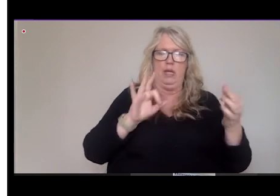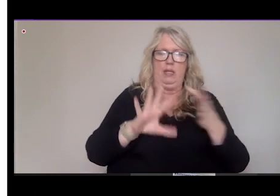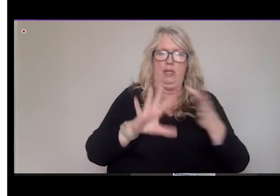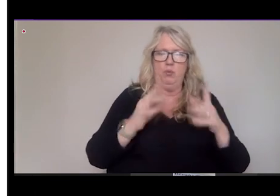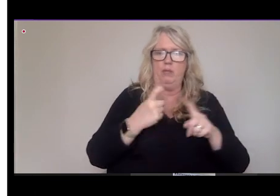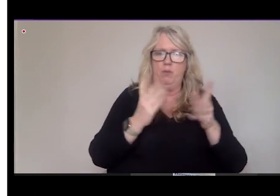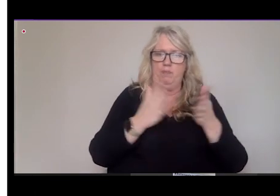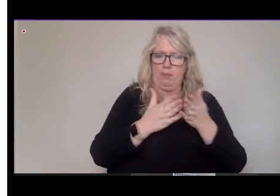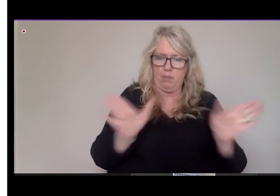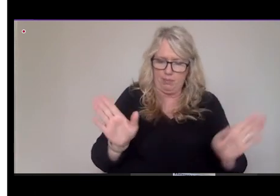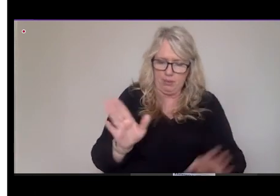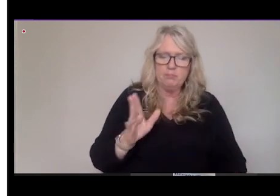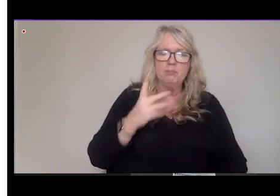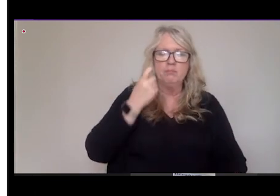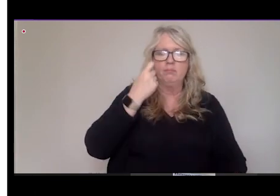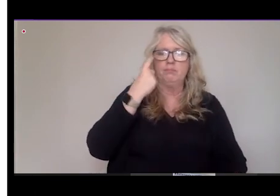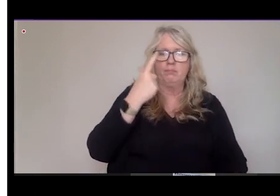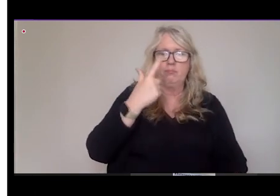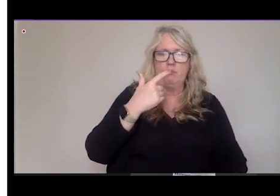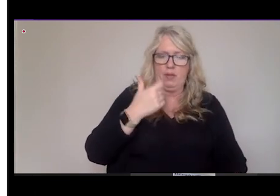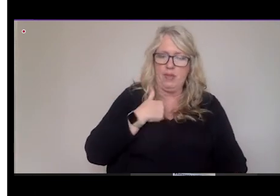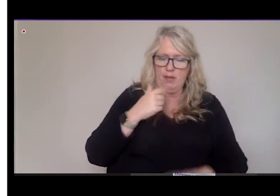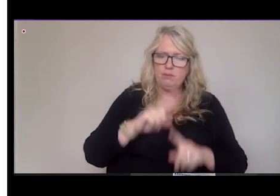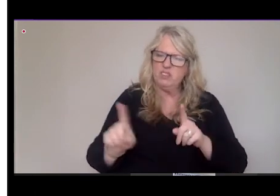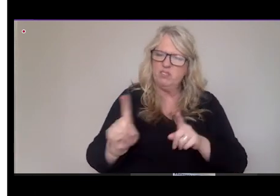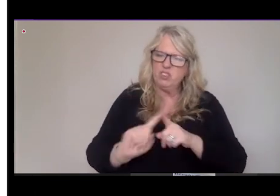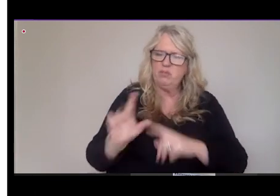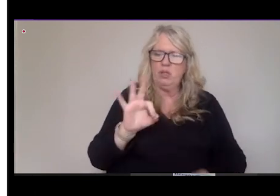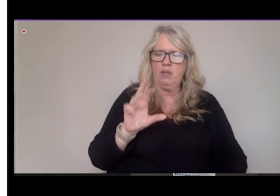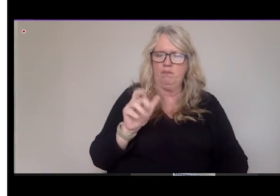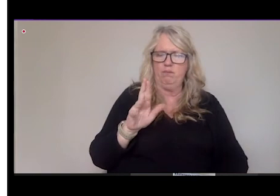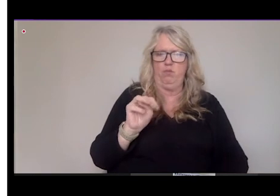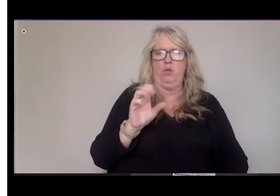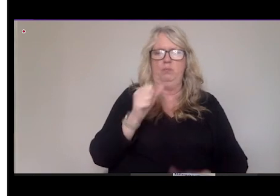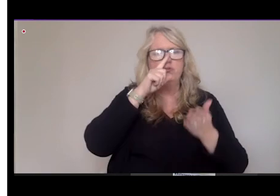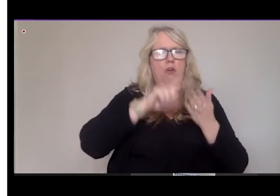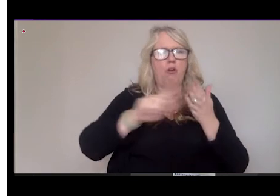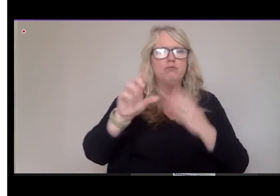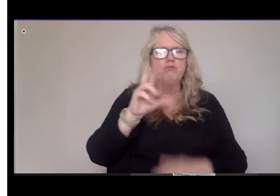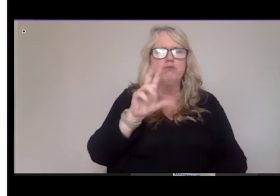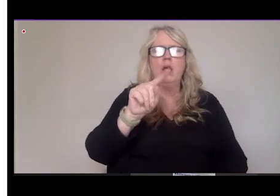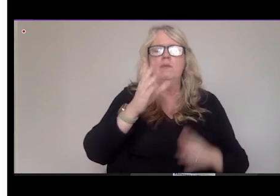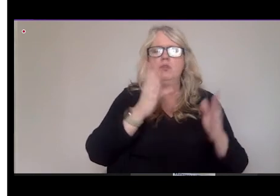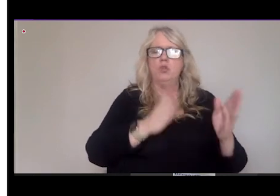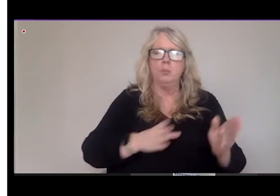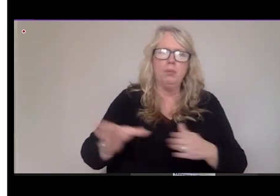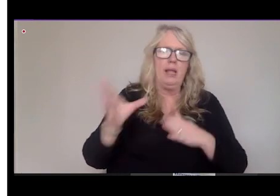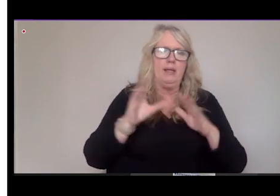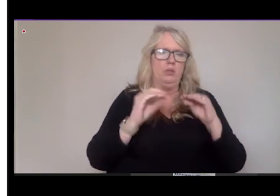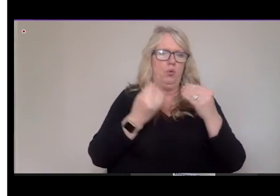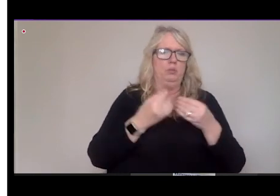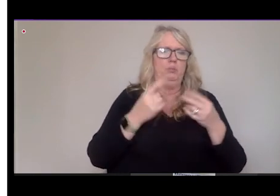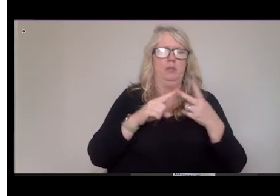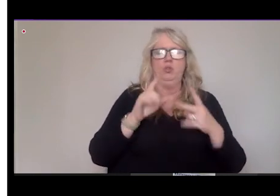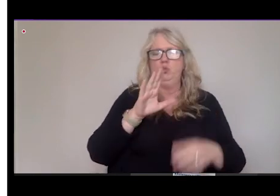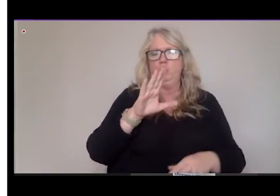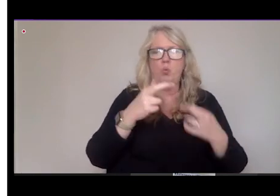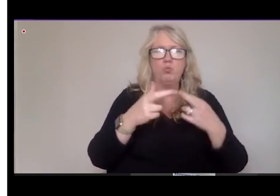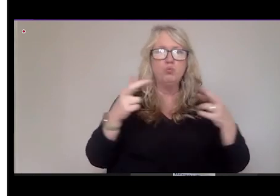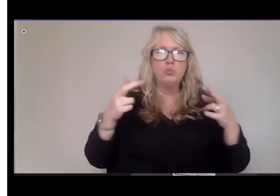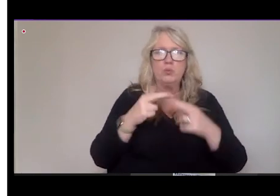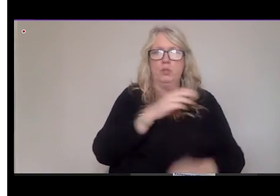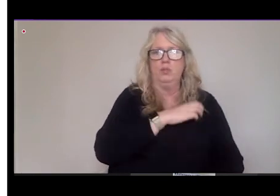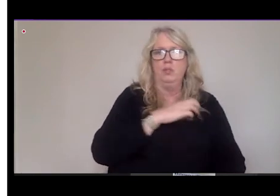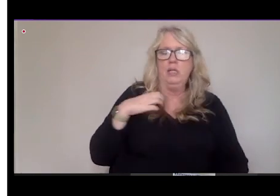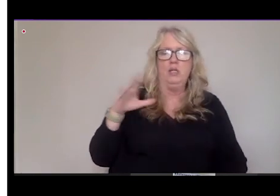Administration to get input from the public, and so they have forums to do that. So check out your local planning